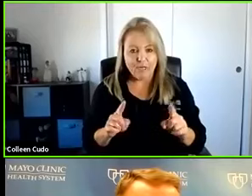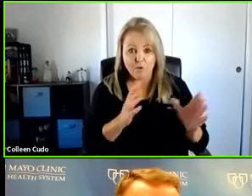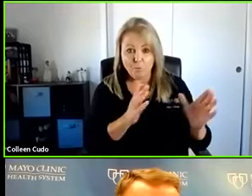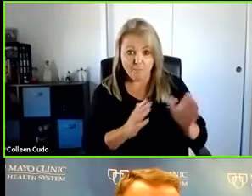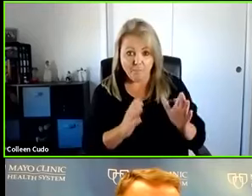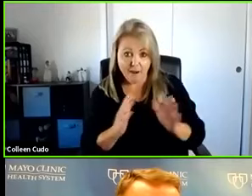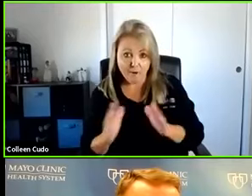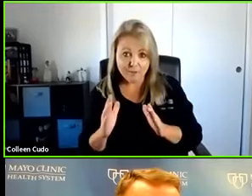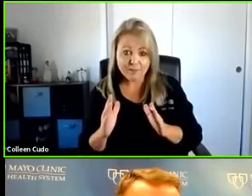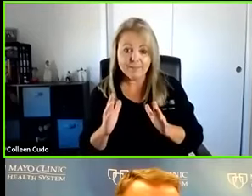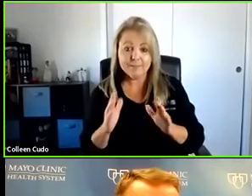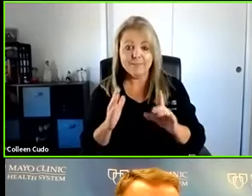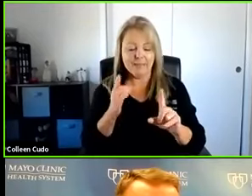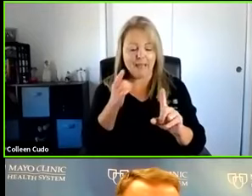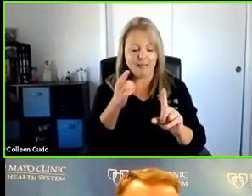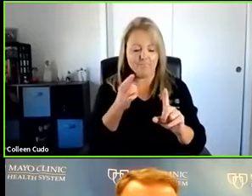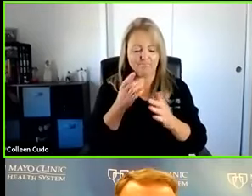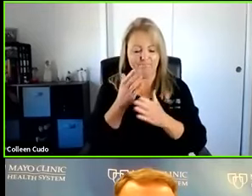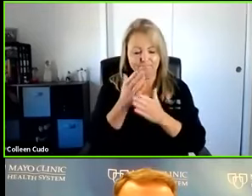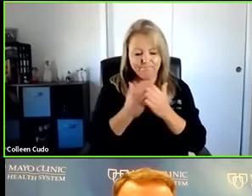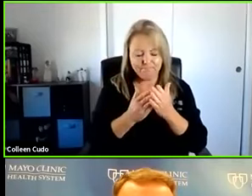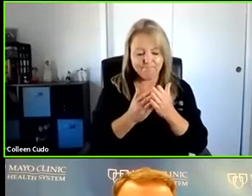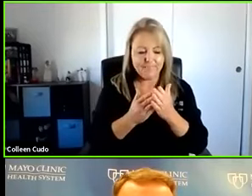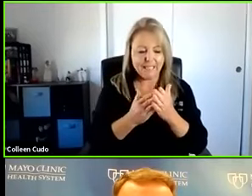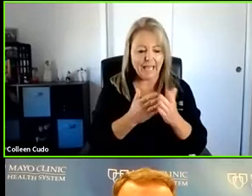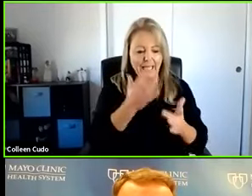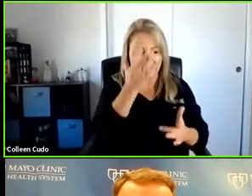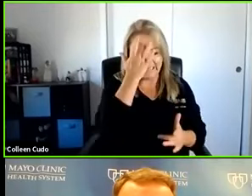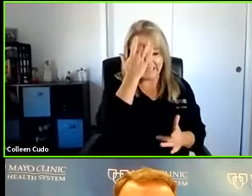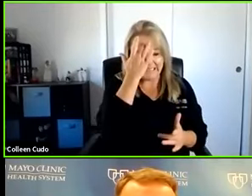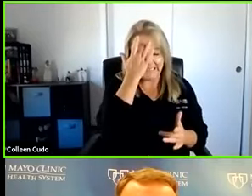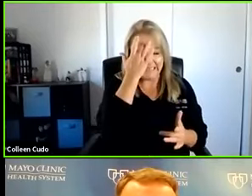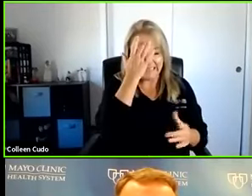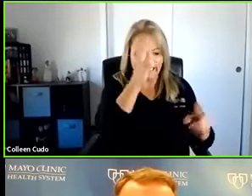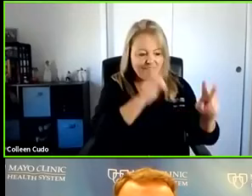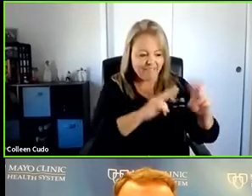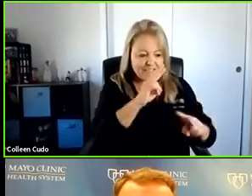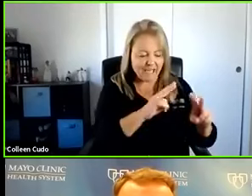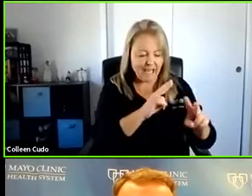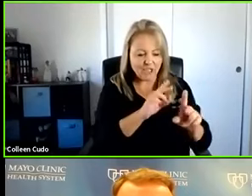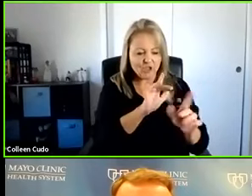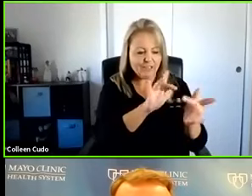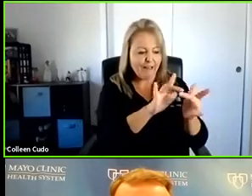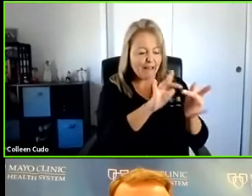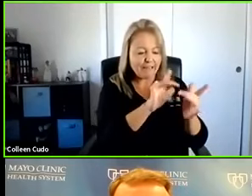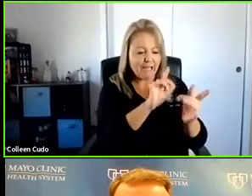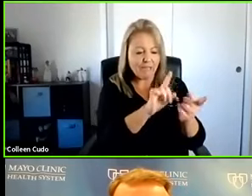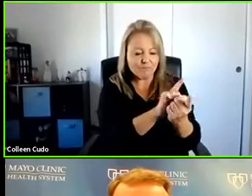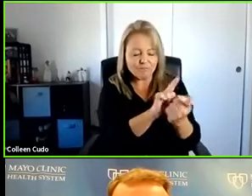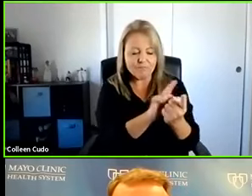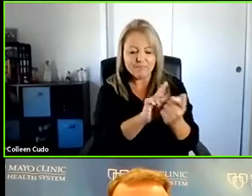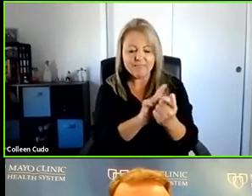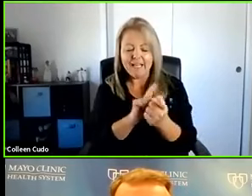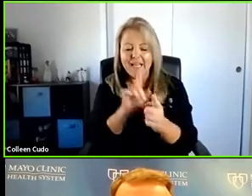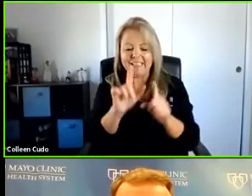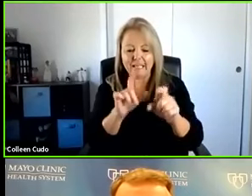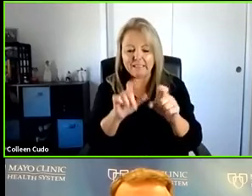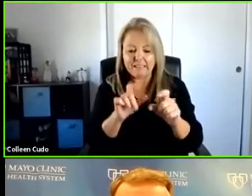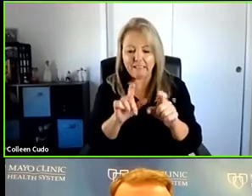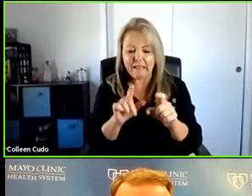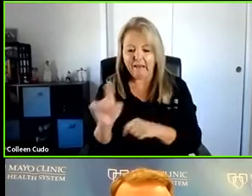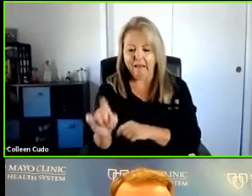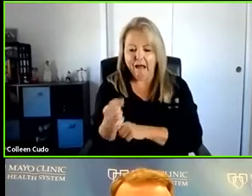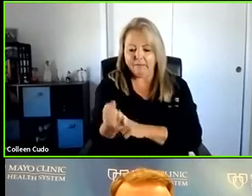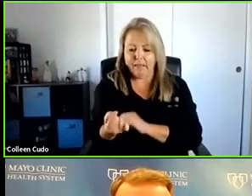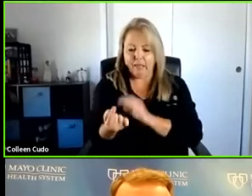preparedness aspects like disease investigation and contact tracing, testing, isolation and quarantine, to